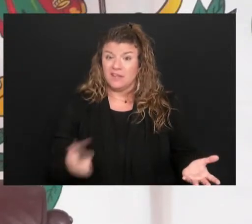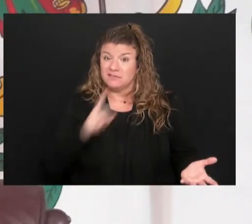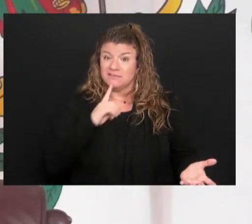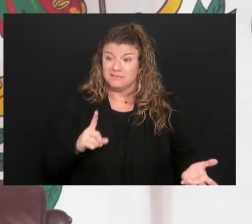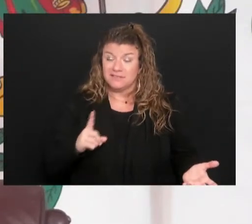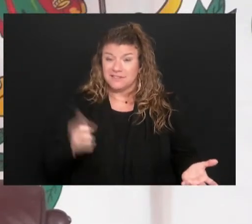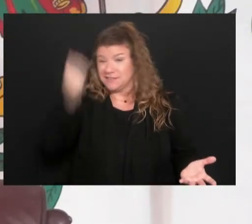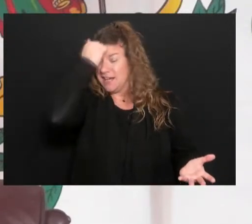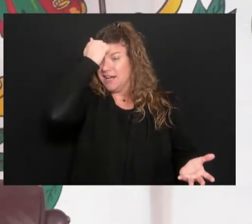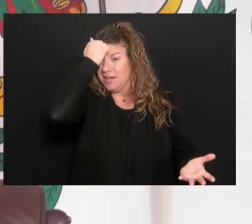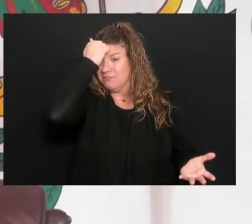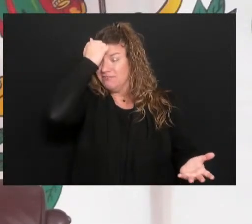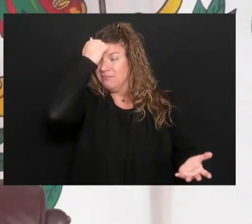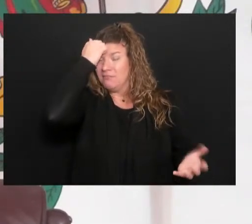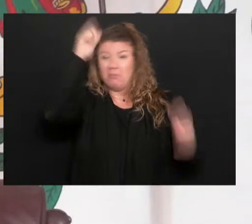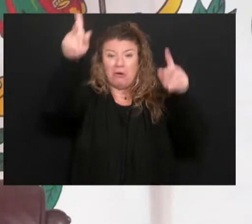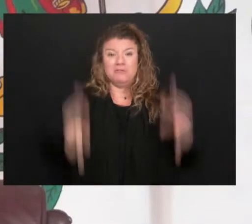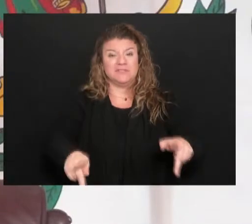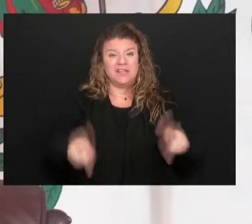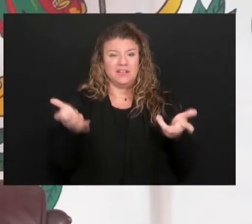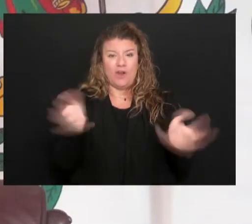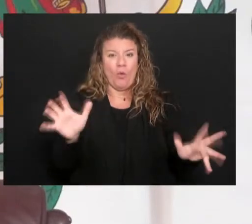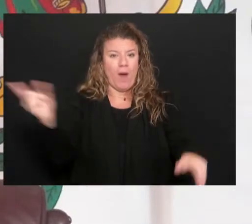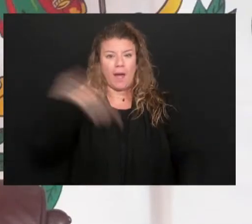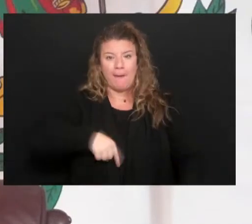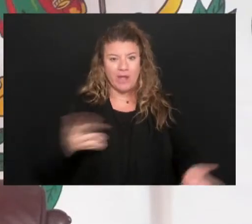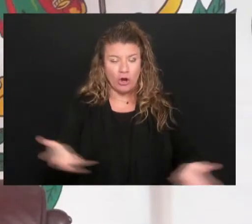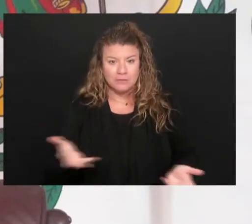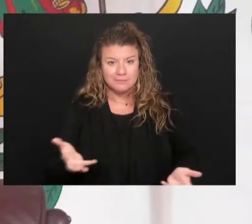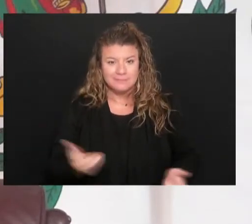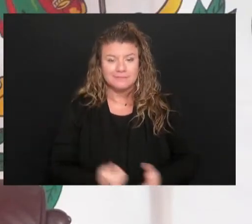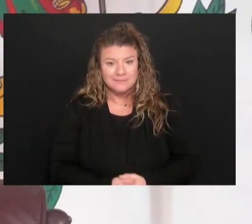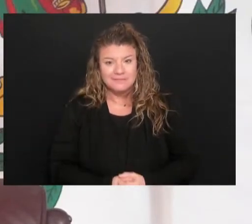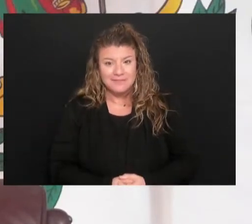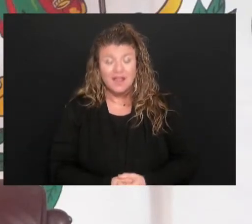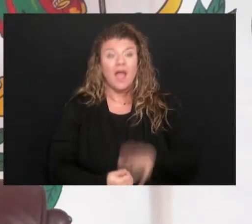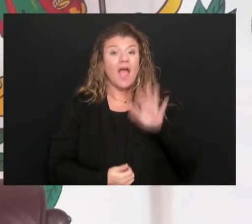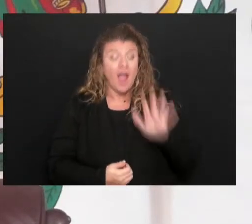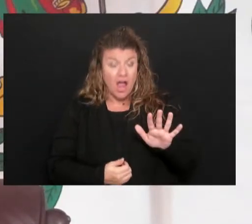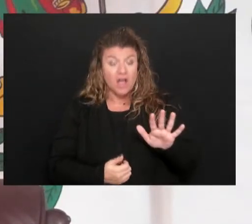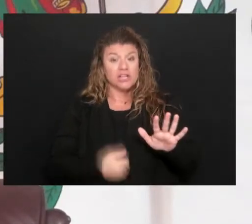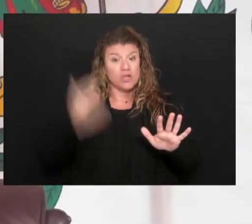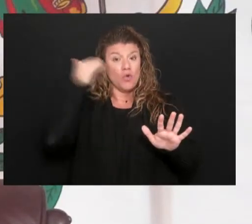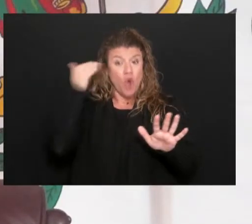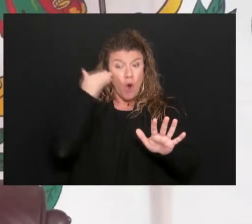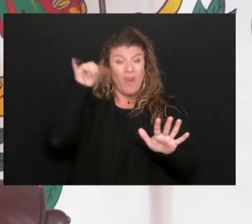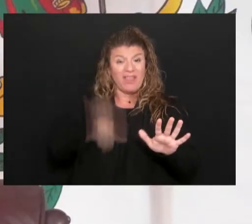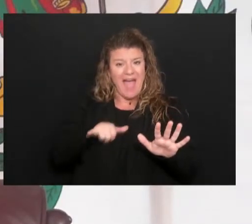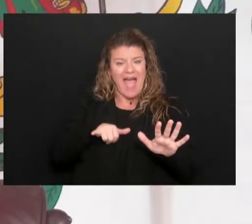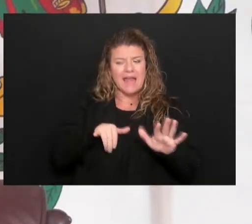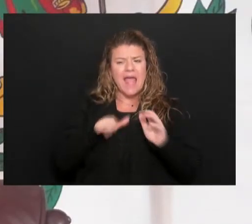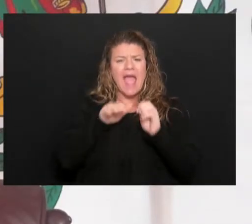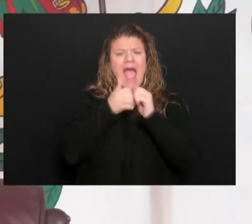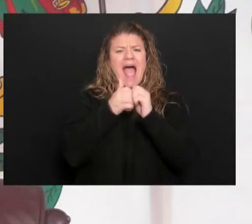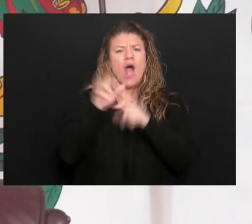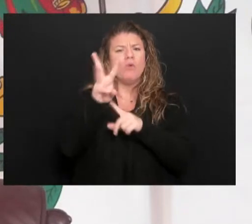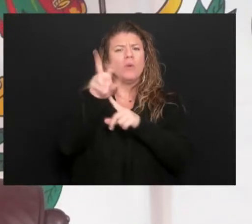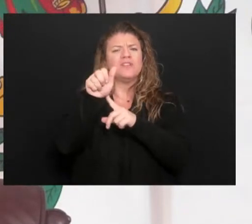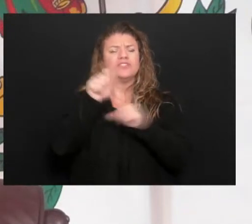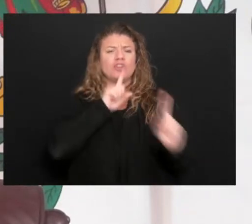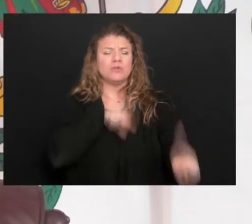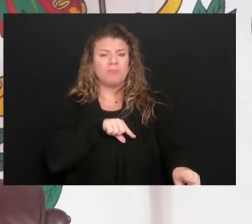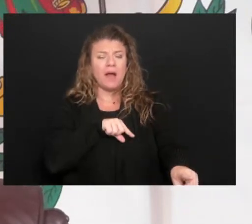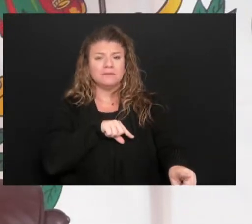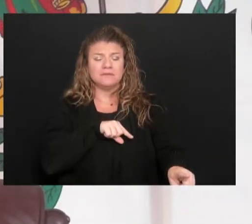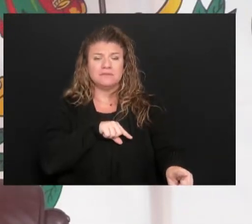to absolutely not want to come to West Virginia. Now, from that standpoint, how would West Virginia respond?